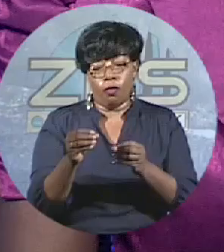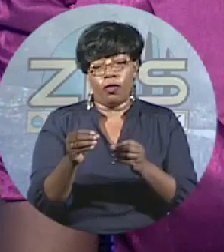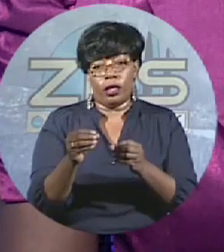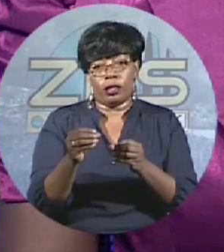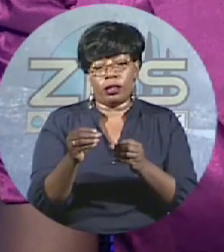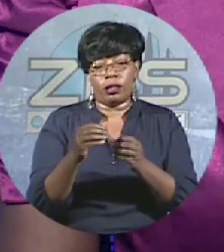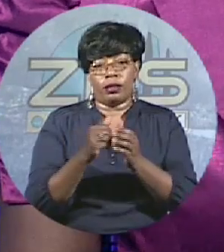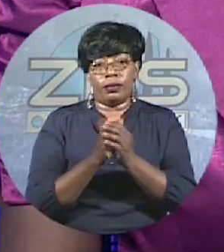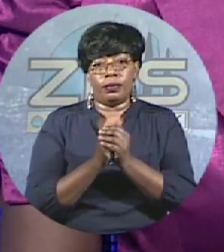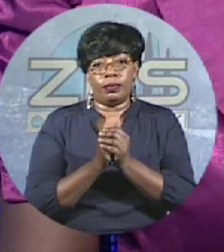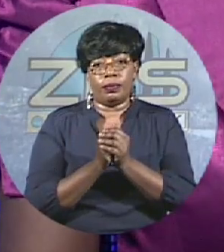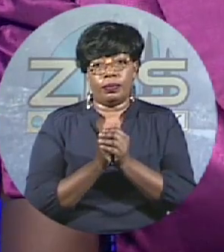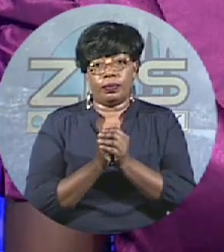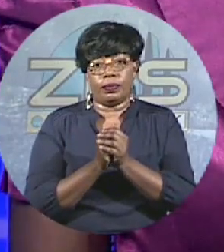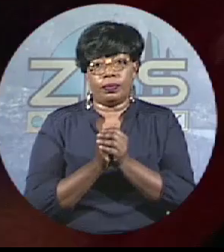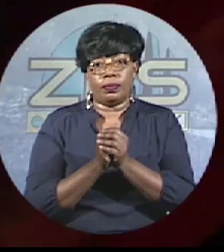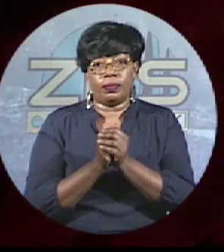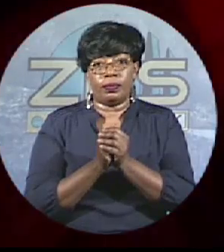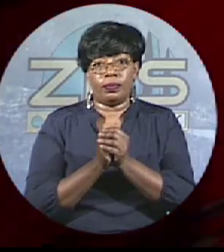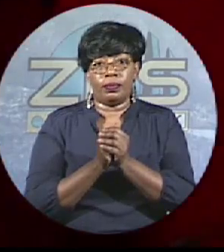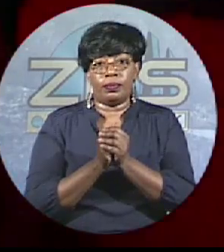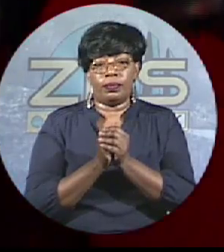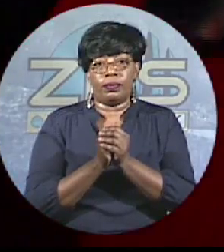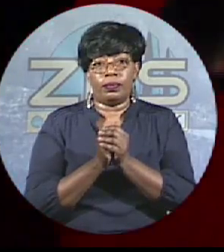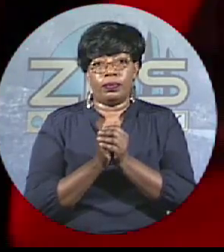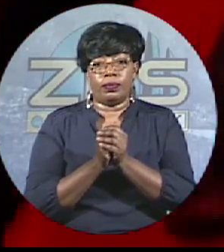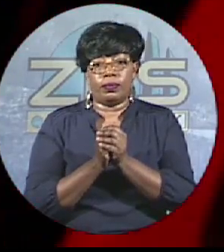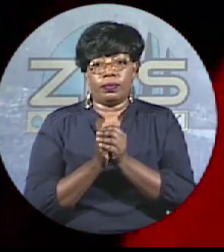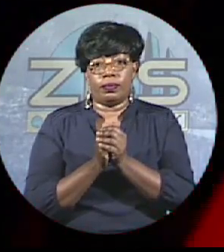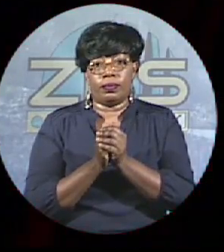Keisha Adderley reports.